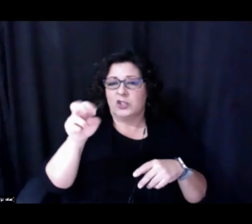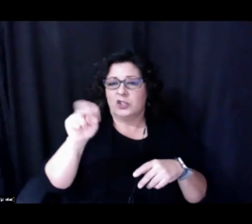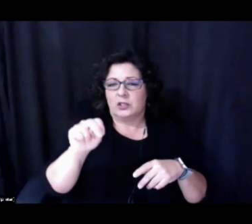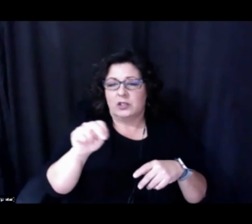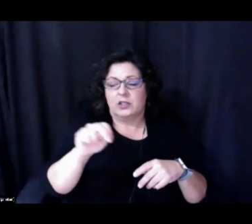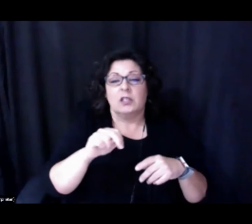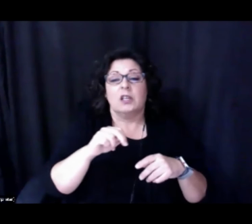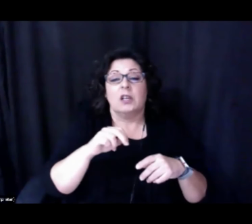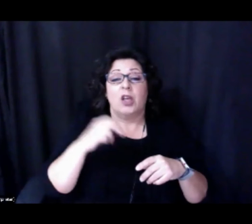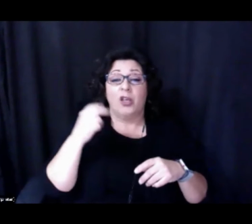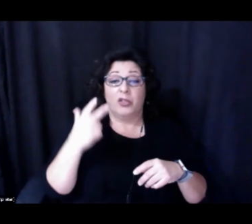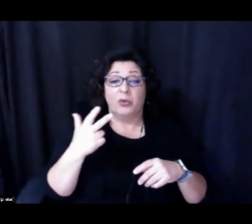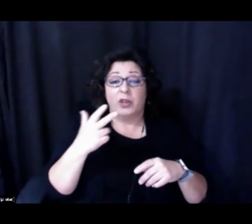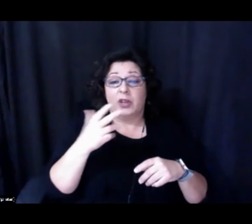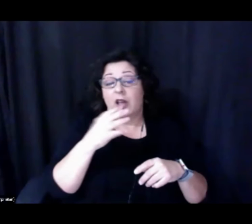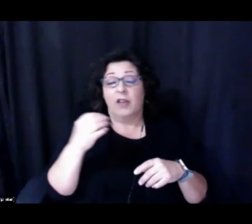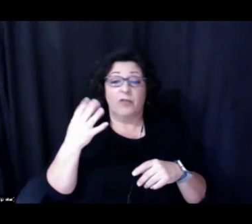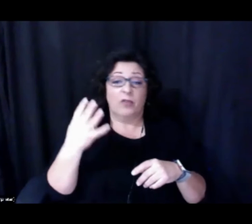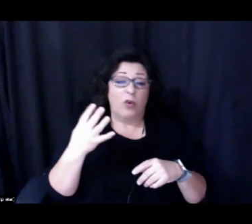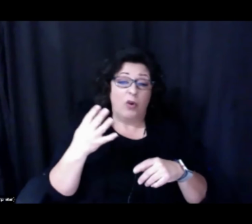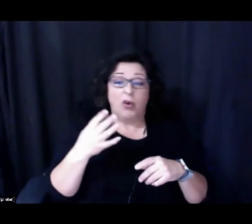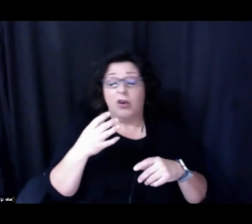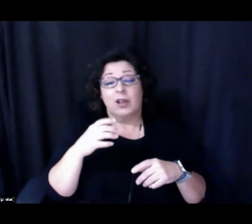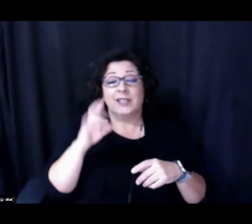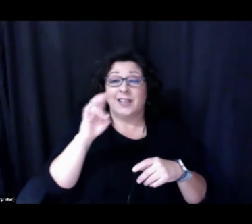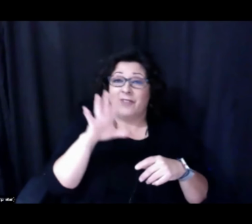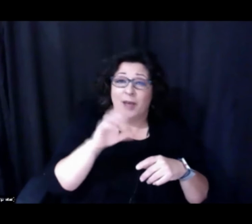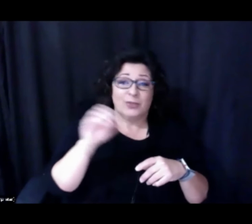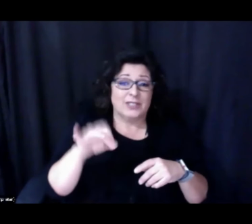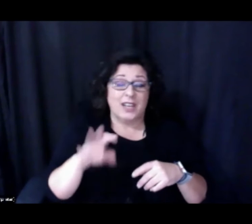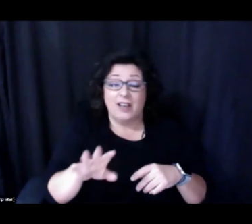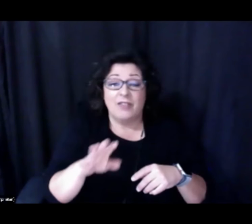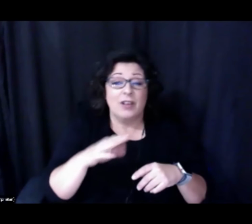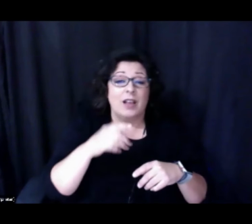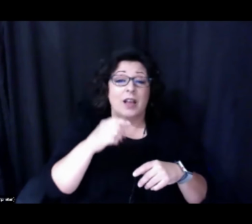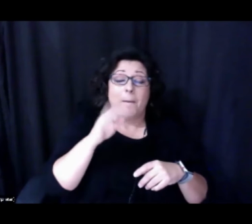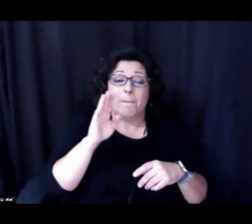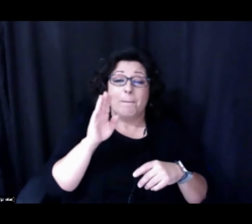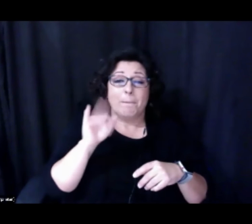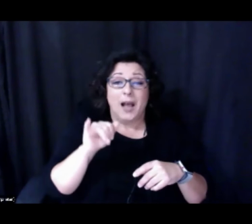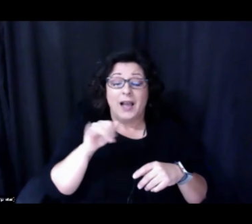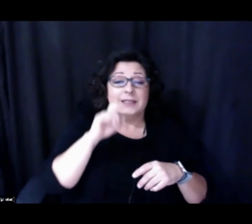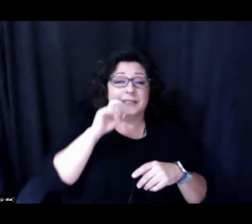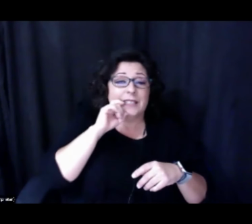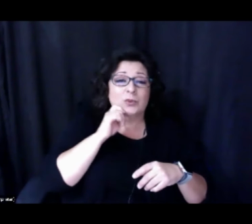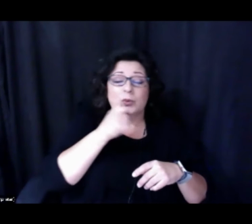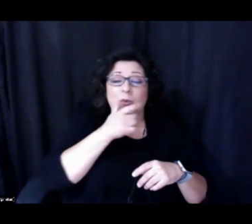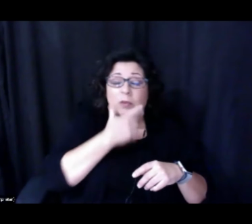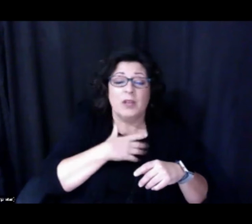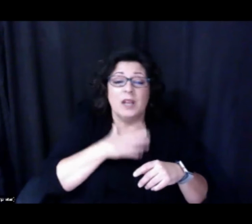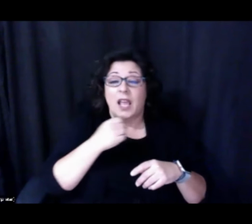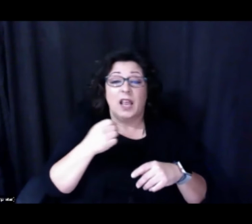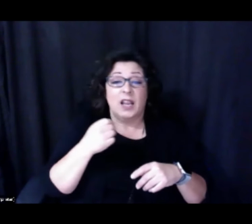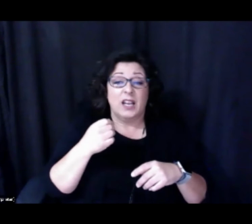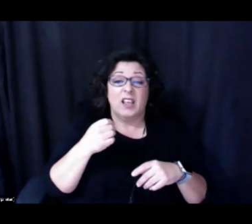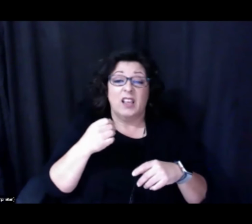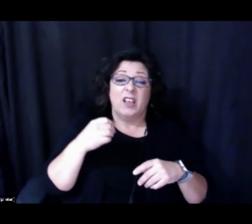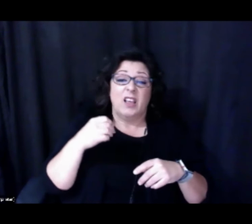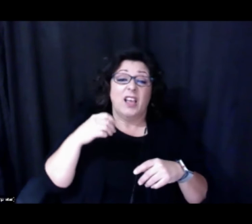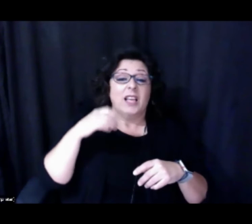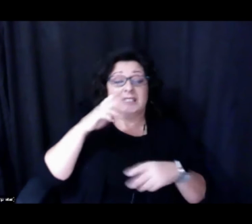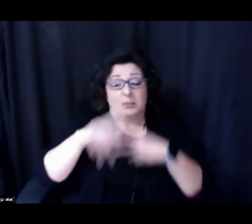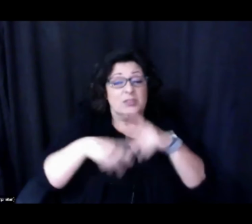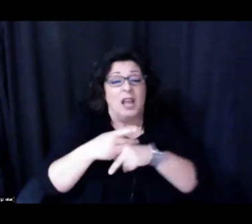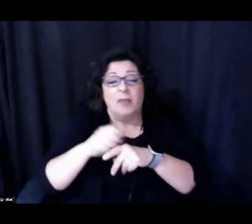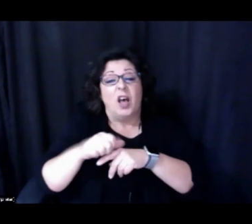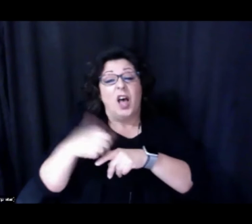3 in 4, so 75% of bisexual women, and 1 in 2, 50% of lesbian women have experienced sexual violence